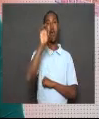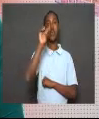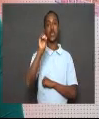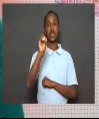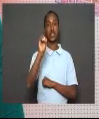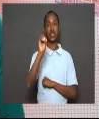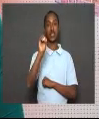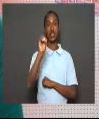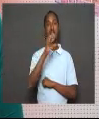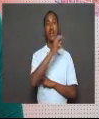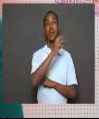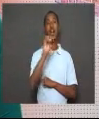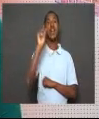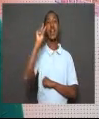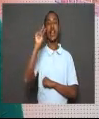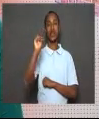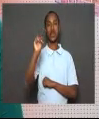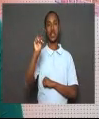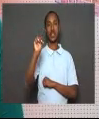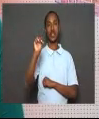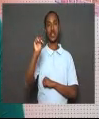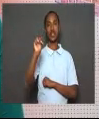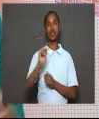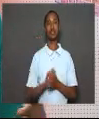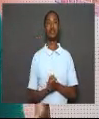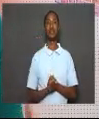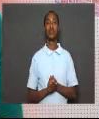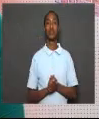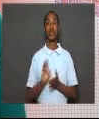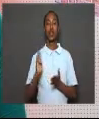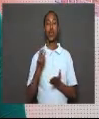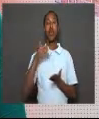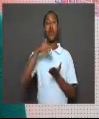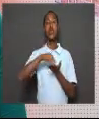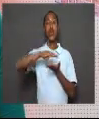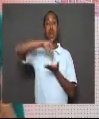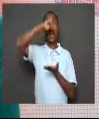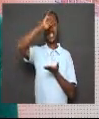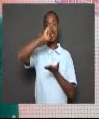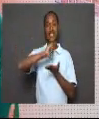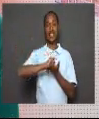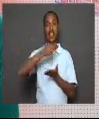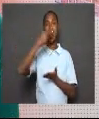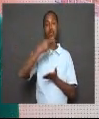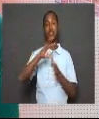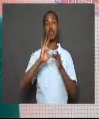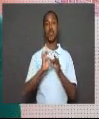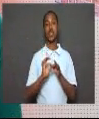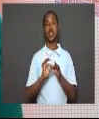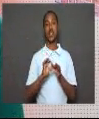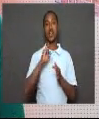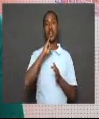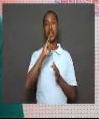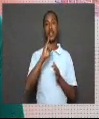oxygen, and nitrogen. We also learned that hydrogen bonding